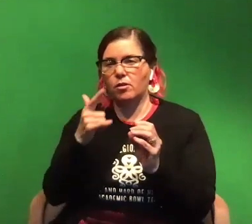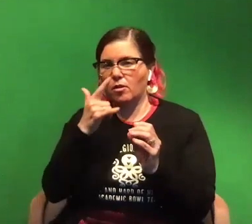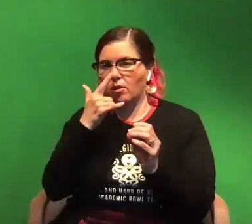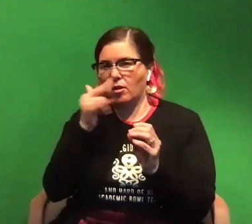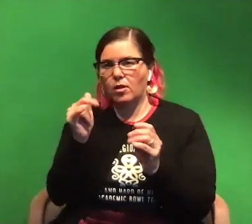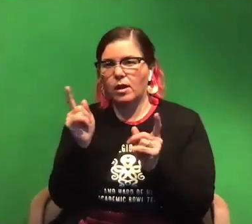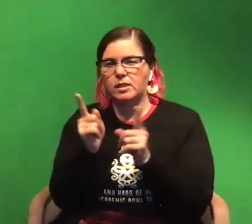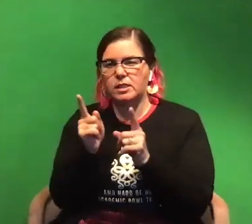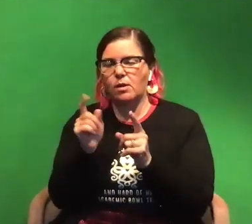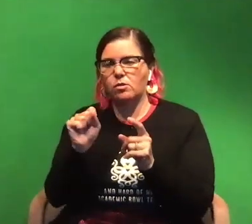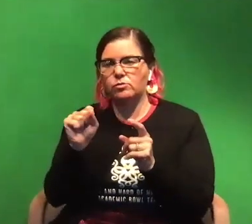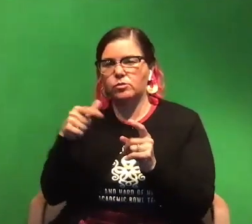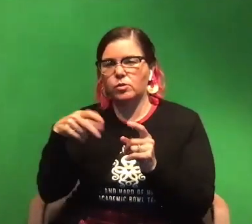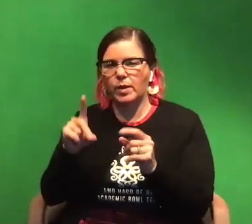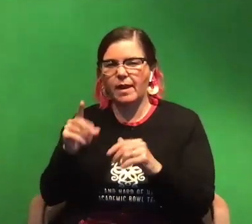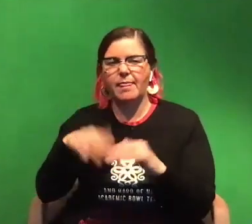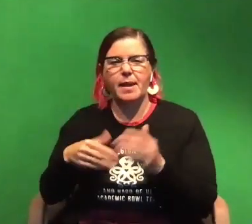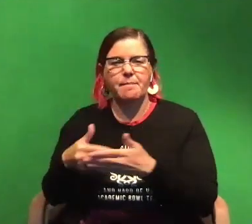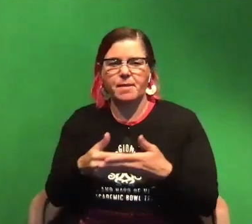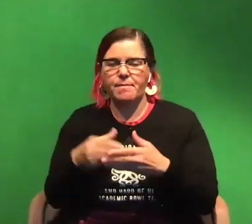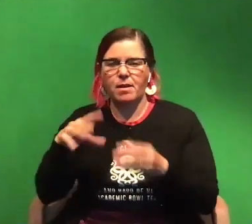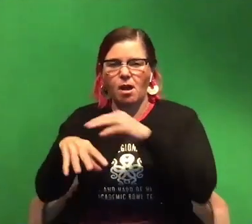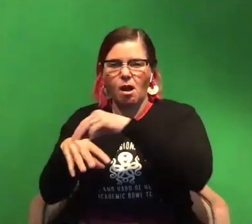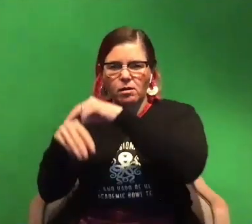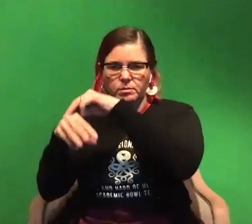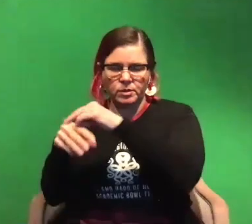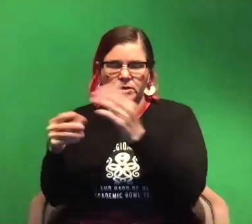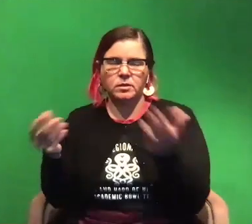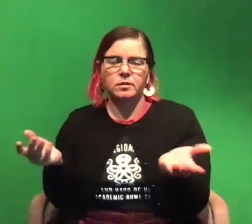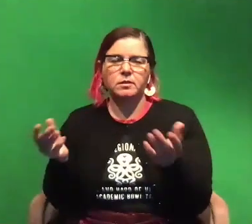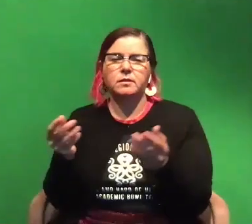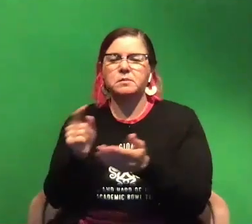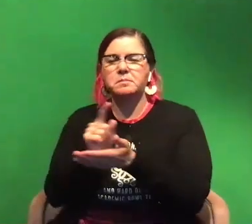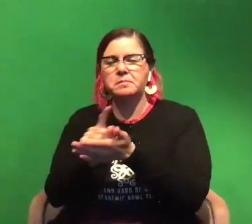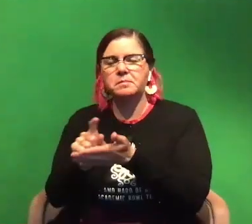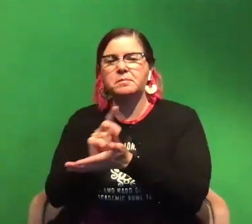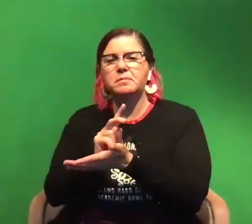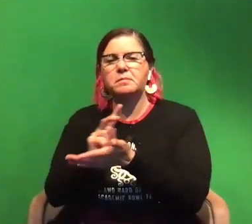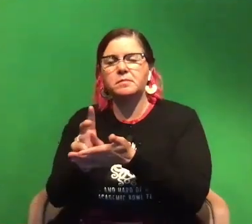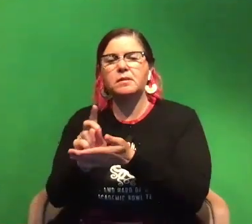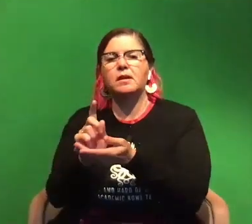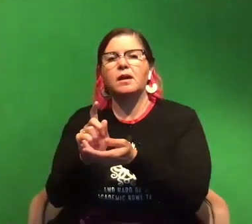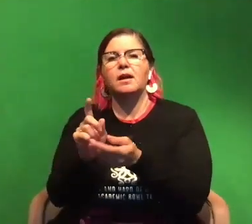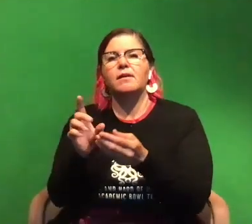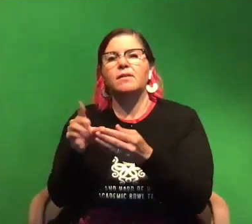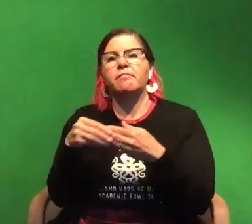tiny squids than they do baby octopuses. And over a couple of weeks, they go through a kind of a very loose